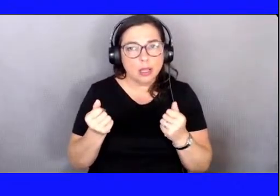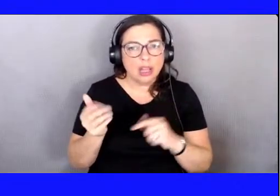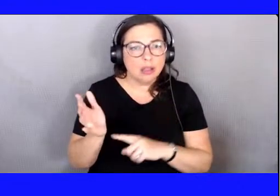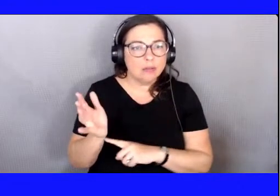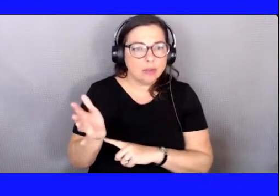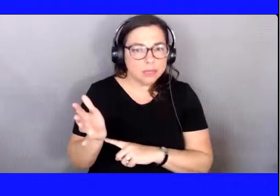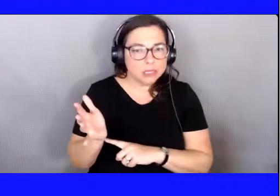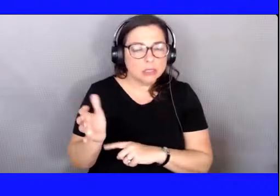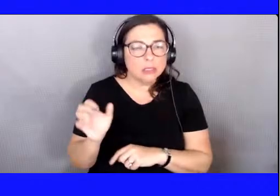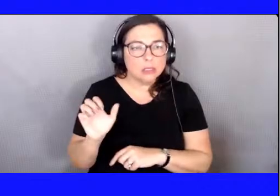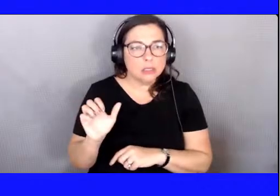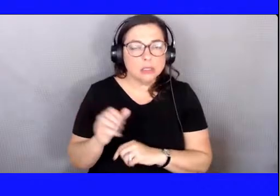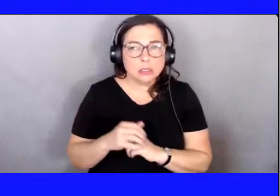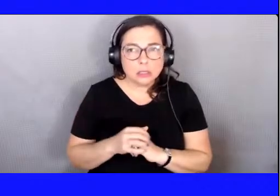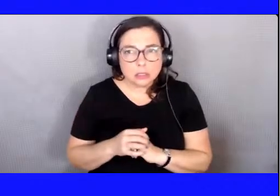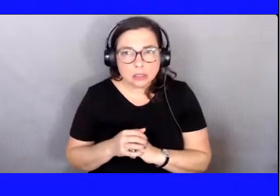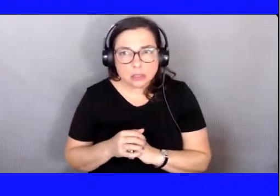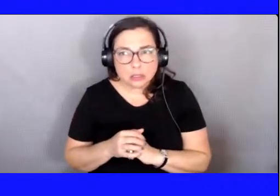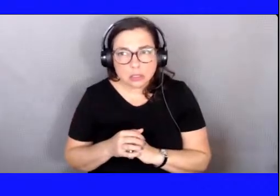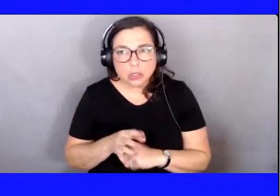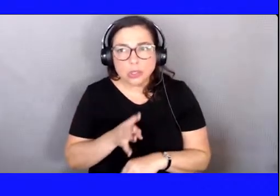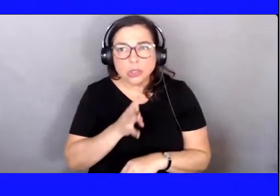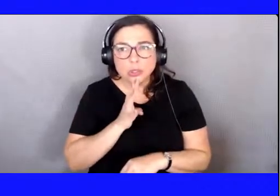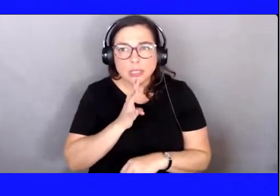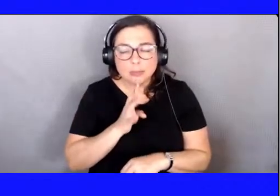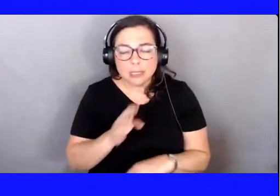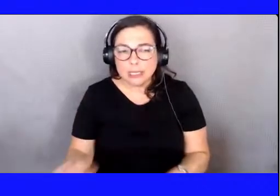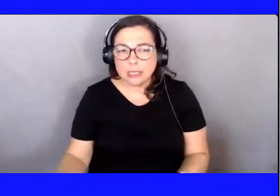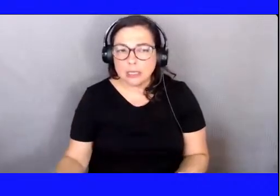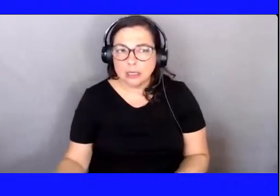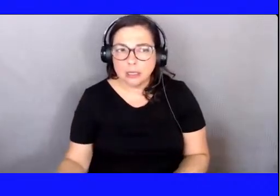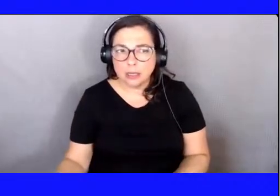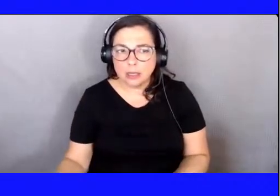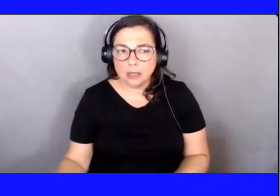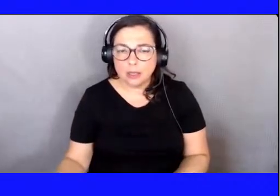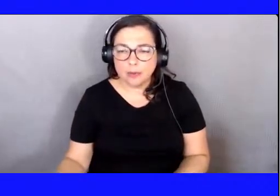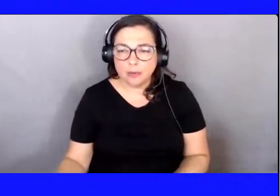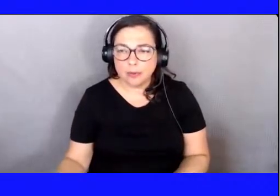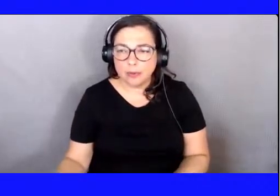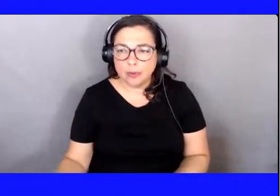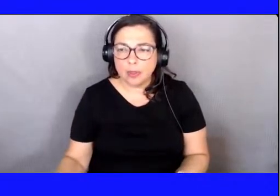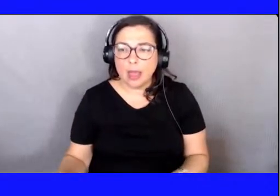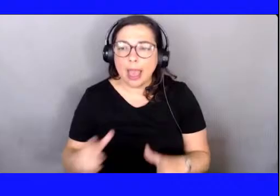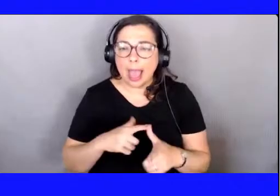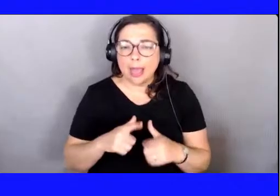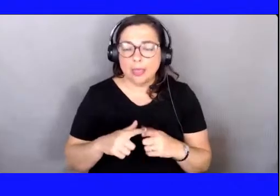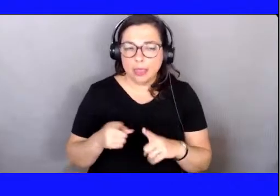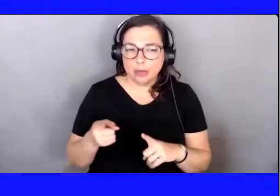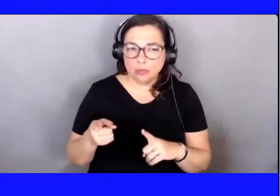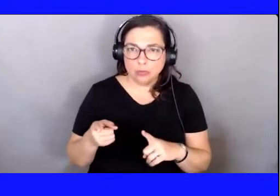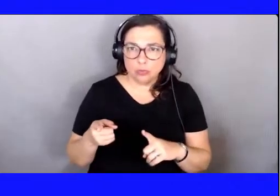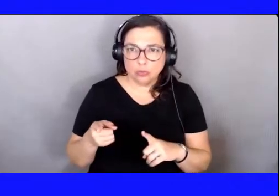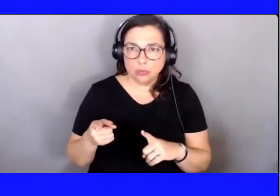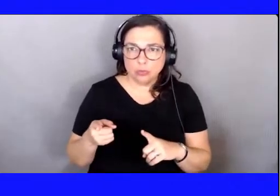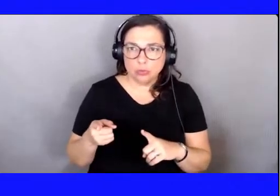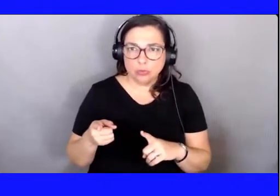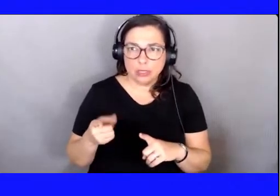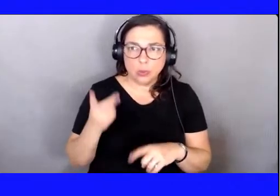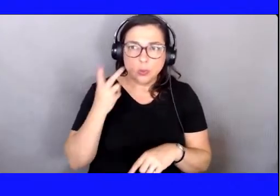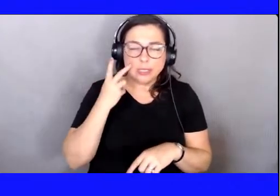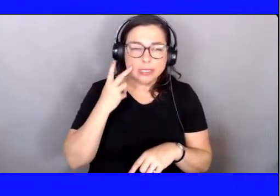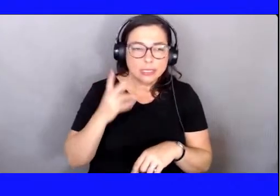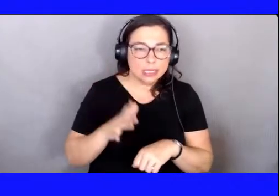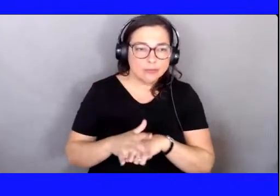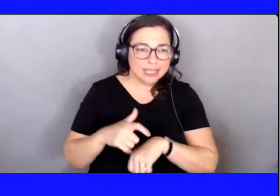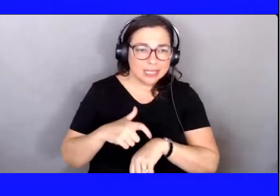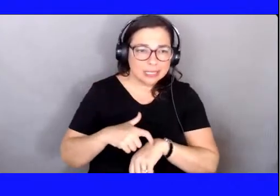since to speak. We have time, and feel free to tell the time it's supposed to